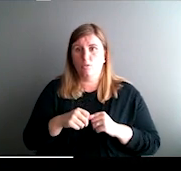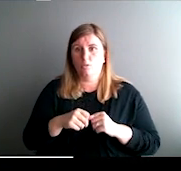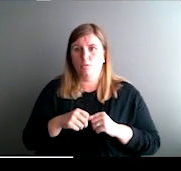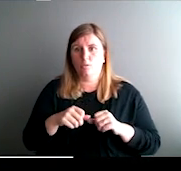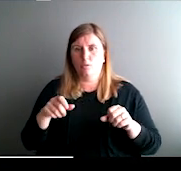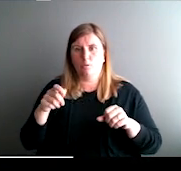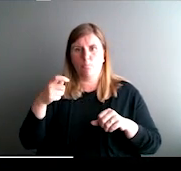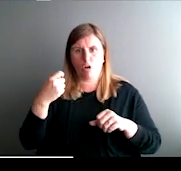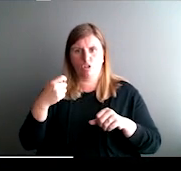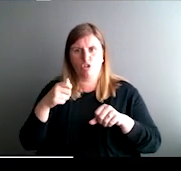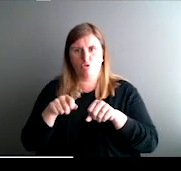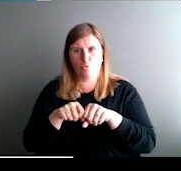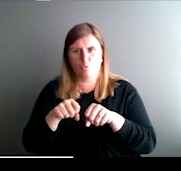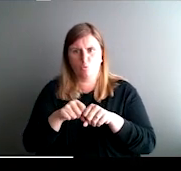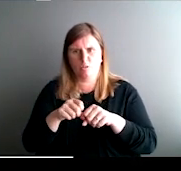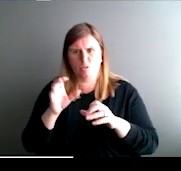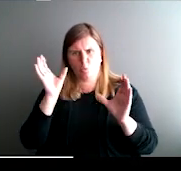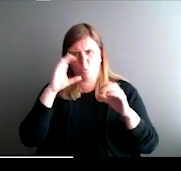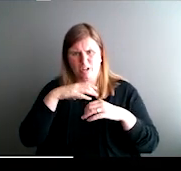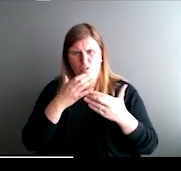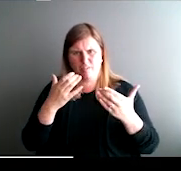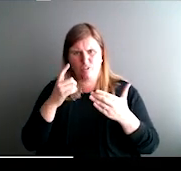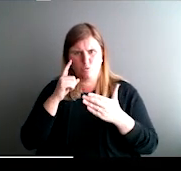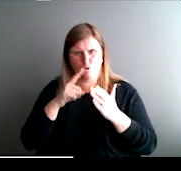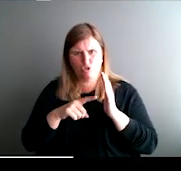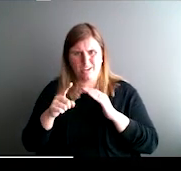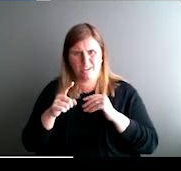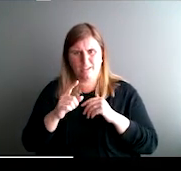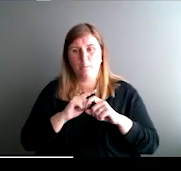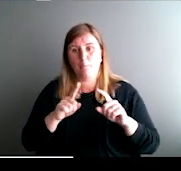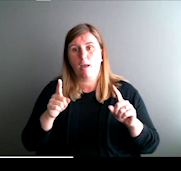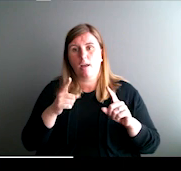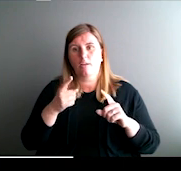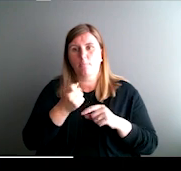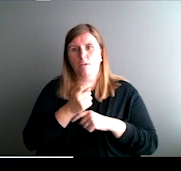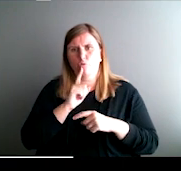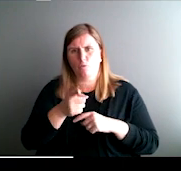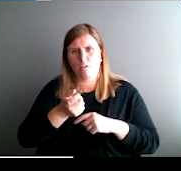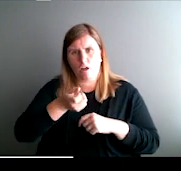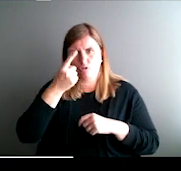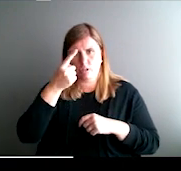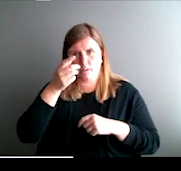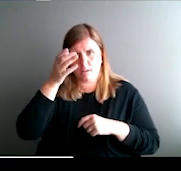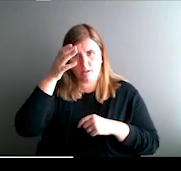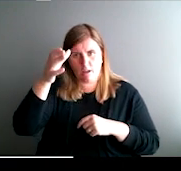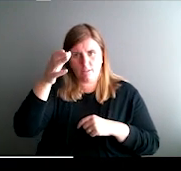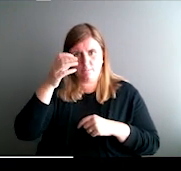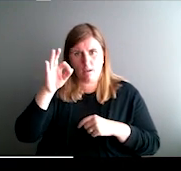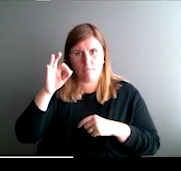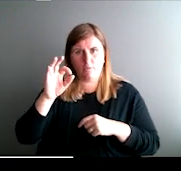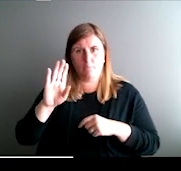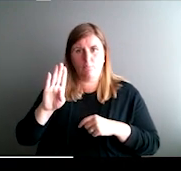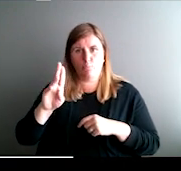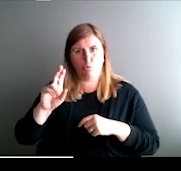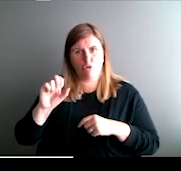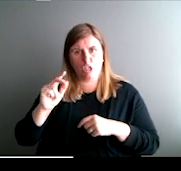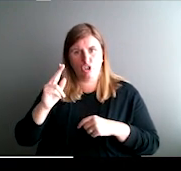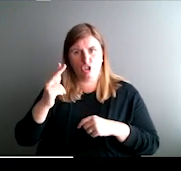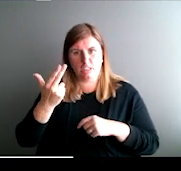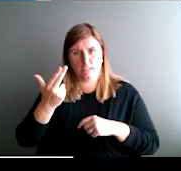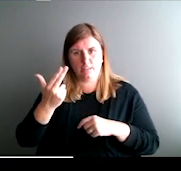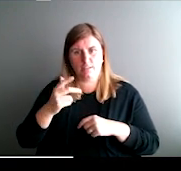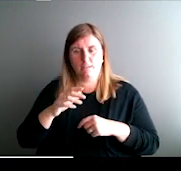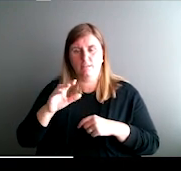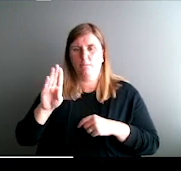brushing shoe. It's a weird thing to check, but it shows that they understand the concept of brushing, in